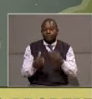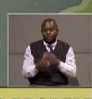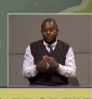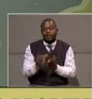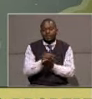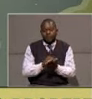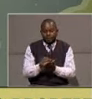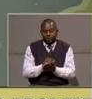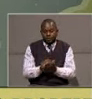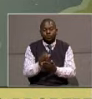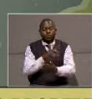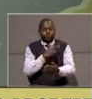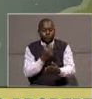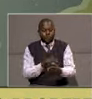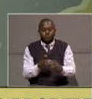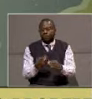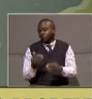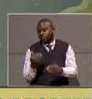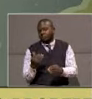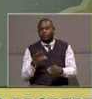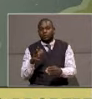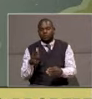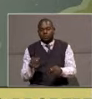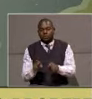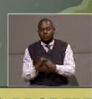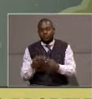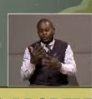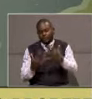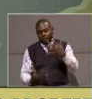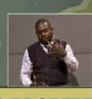natural resources like the forests and rivers, among others.